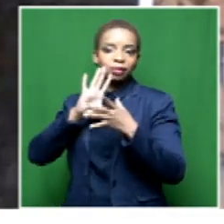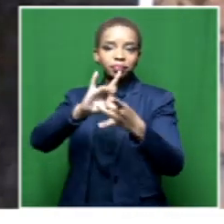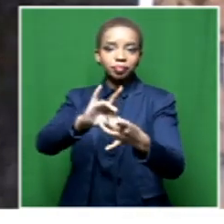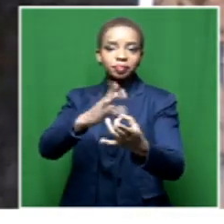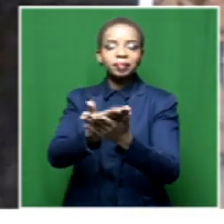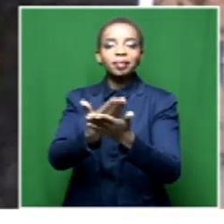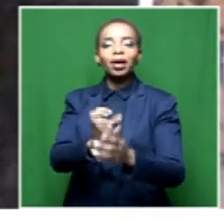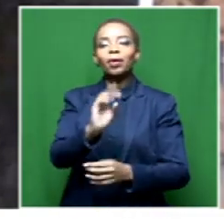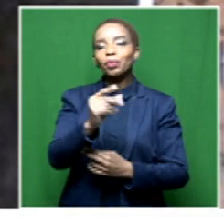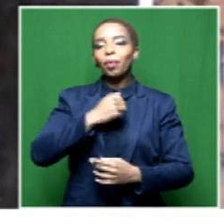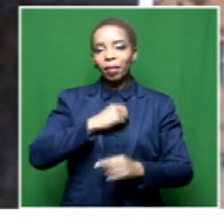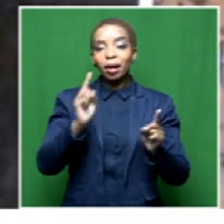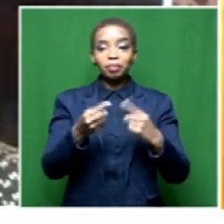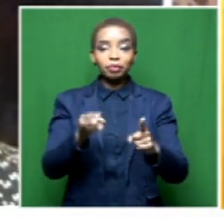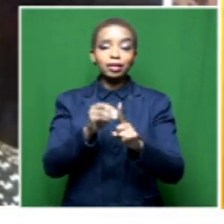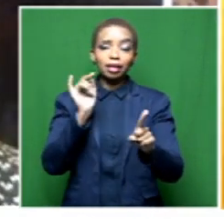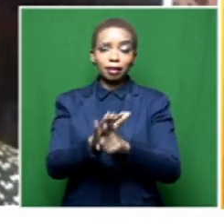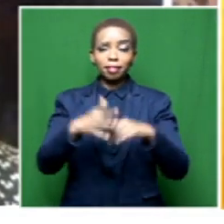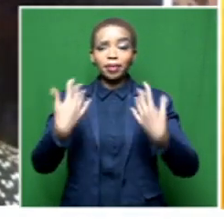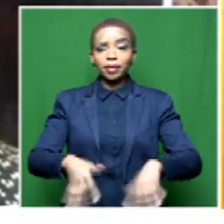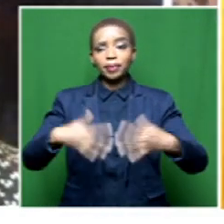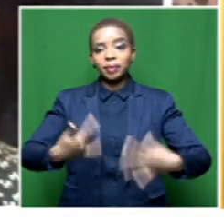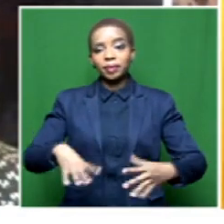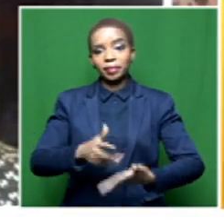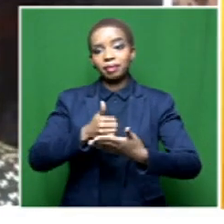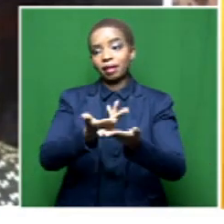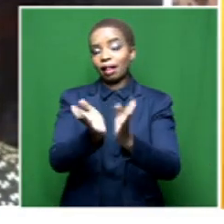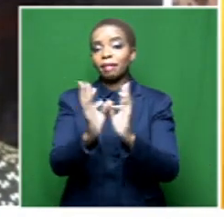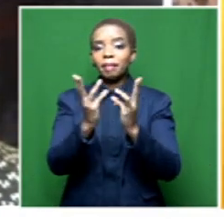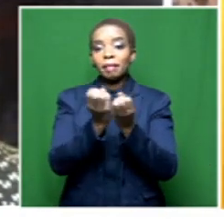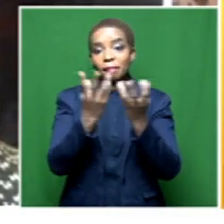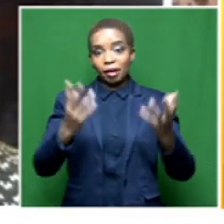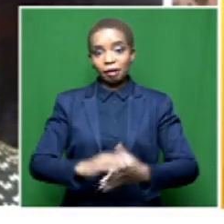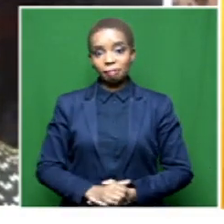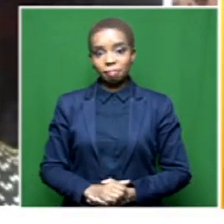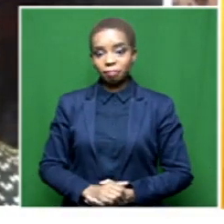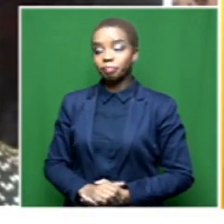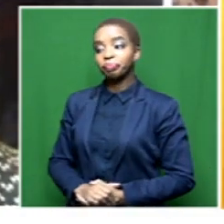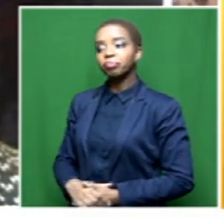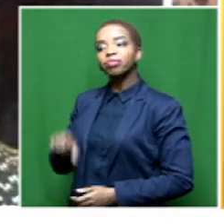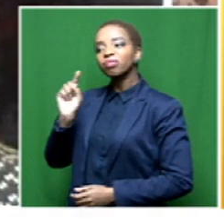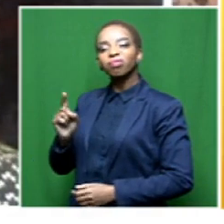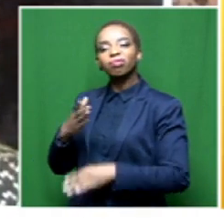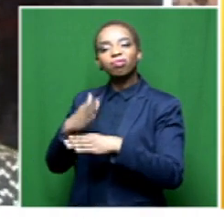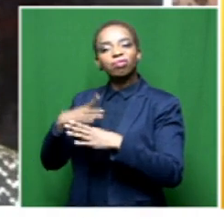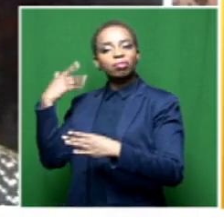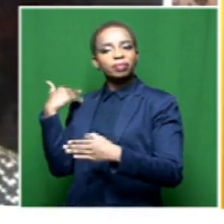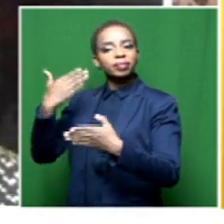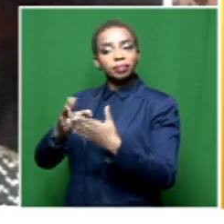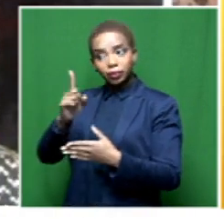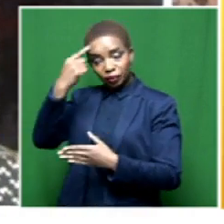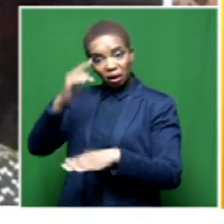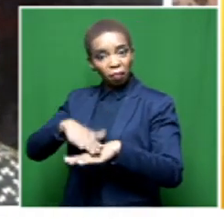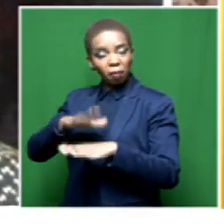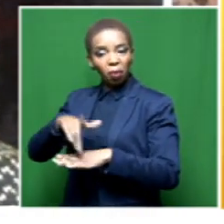impacts a lot when it comes to that. Sure. And when you look back at the journey that you've traveled so far with your music, what more do you think you still need